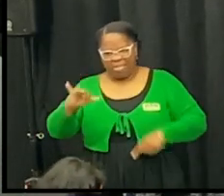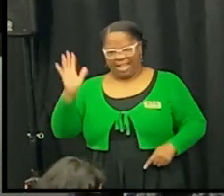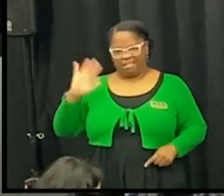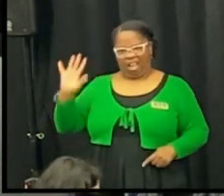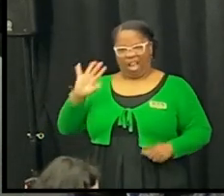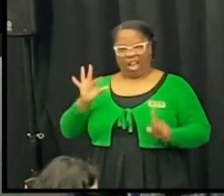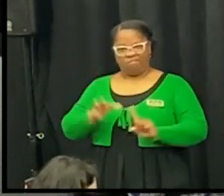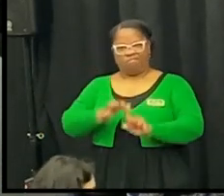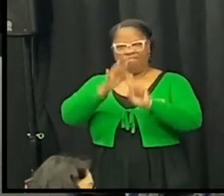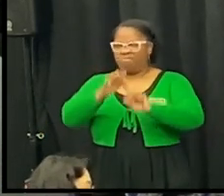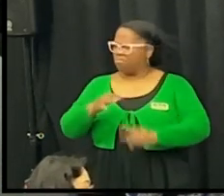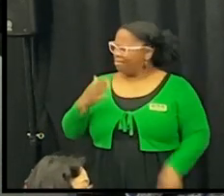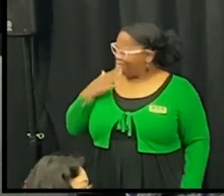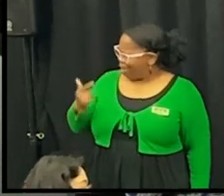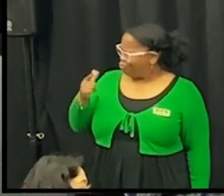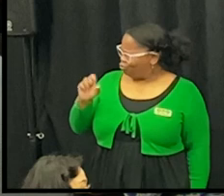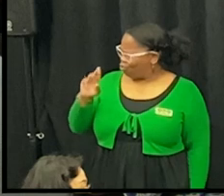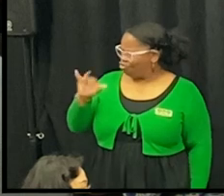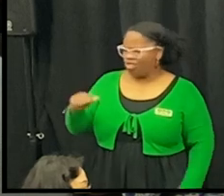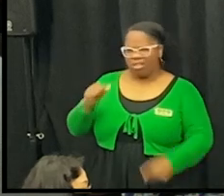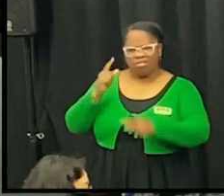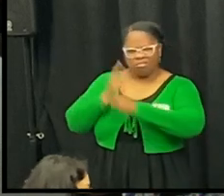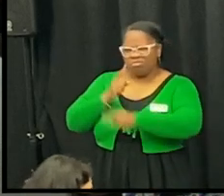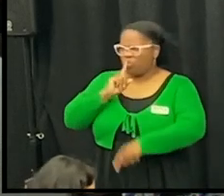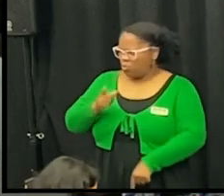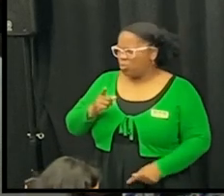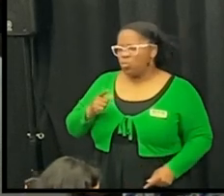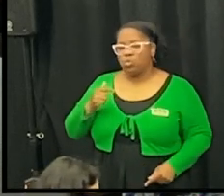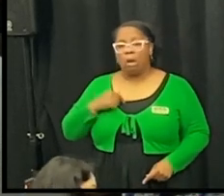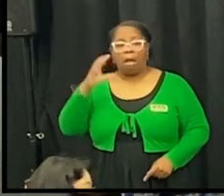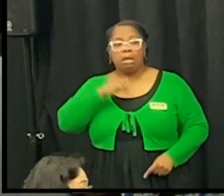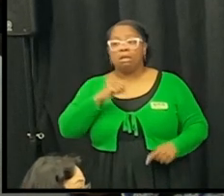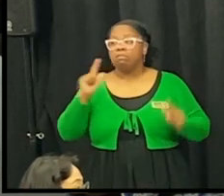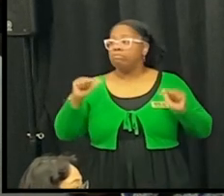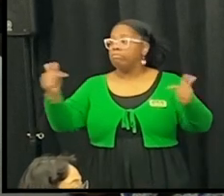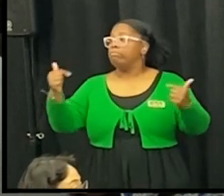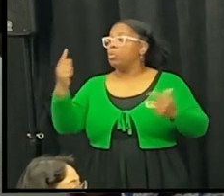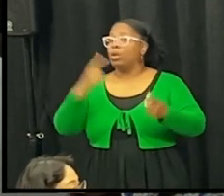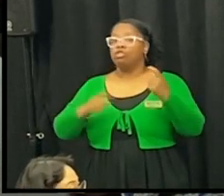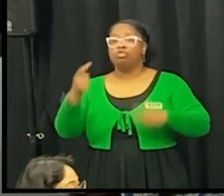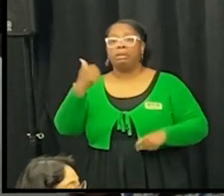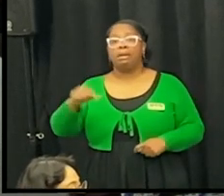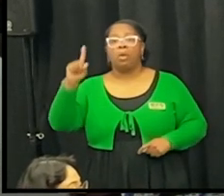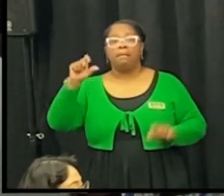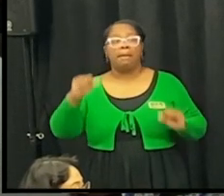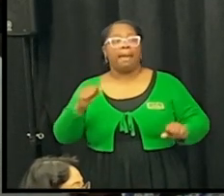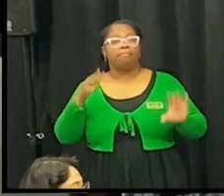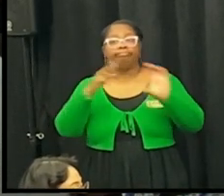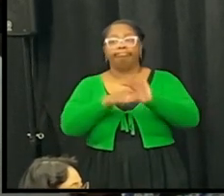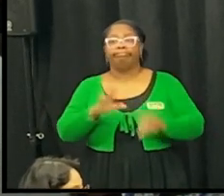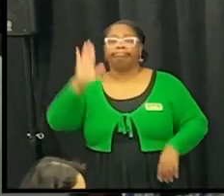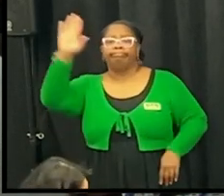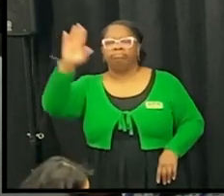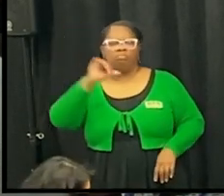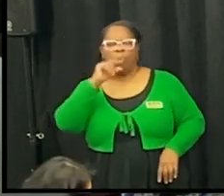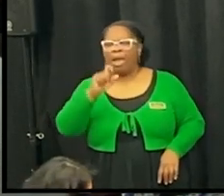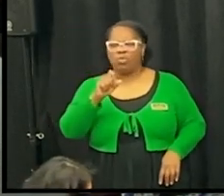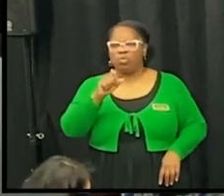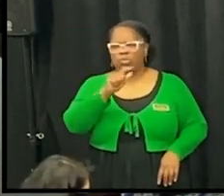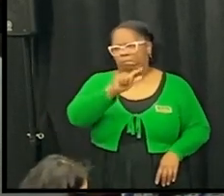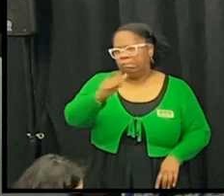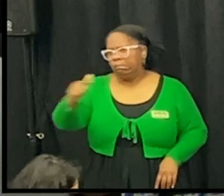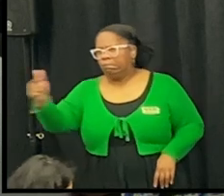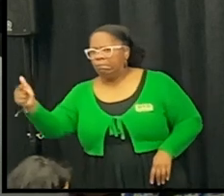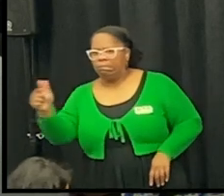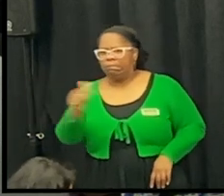singular. Thank you, yeah. Georgia. That's absolutely true. I guess I'm going to open up questions now, and anybody can jump in whenever. You don't have to go in order and all that